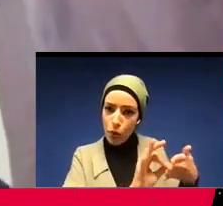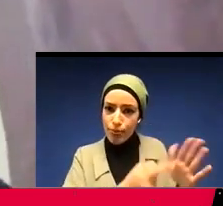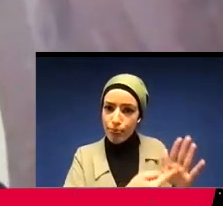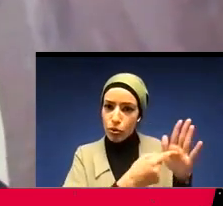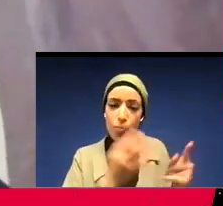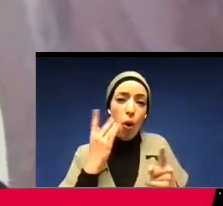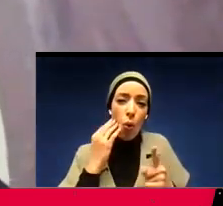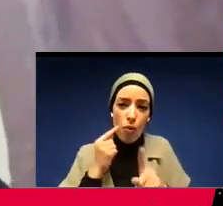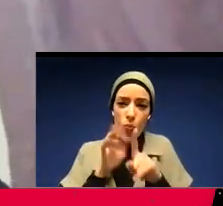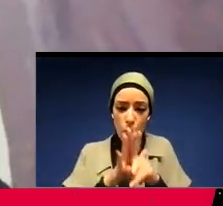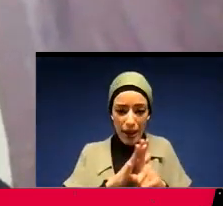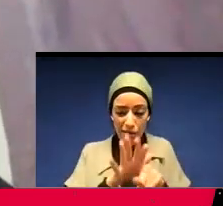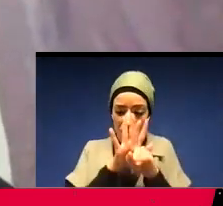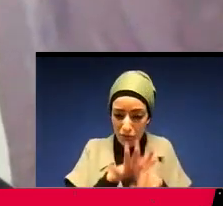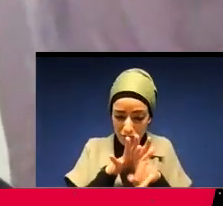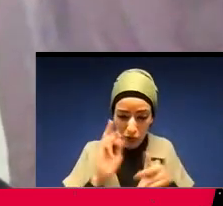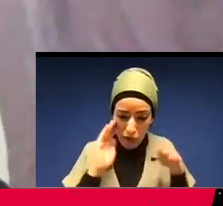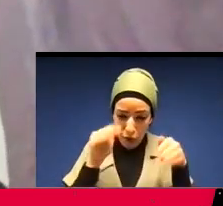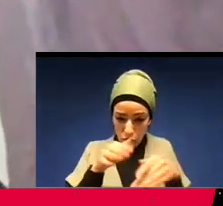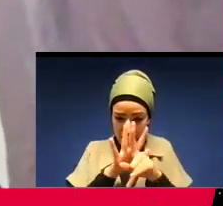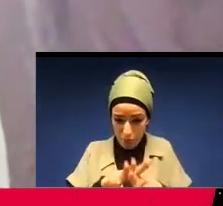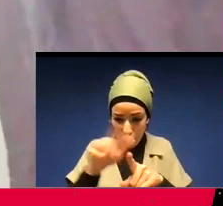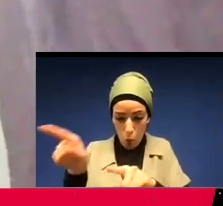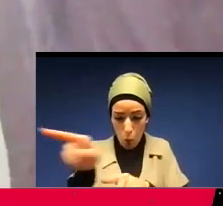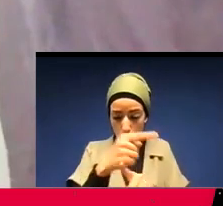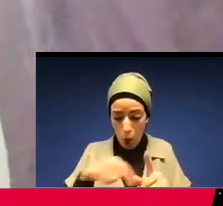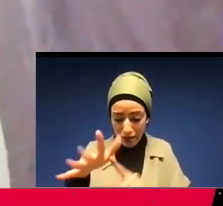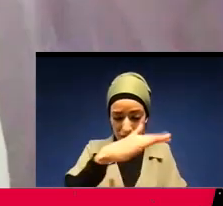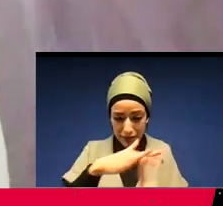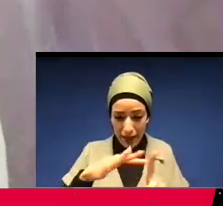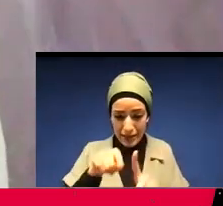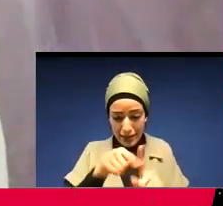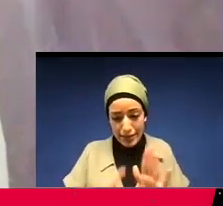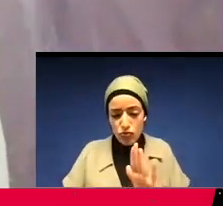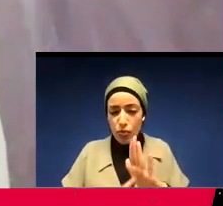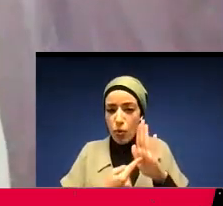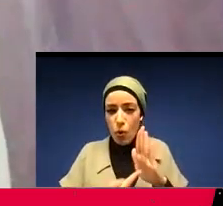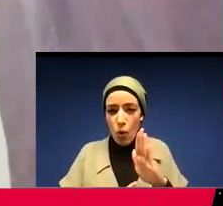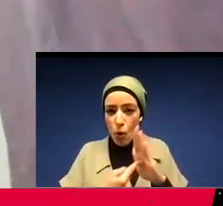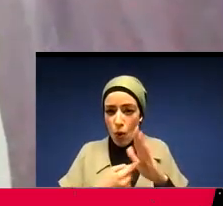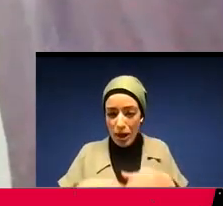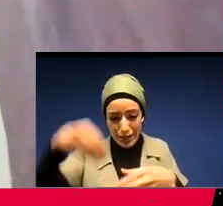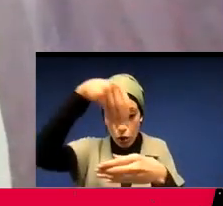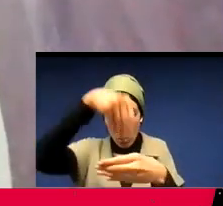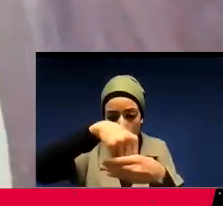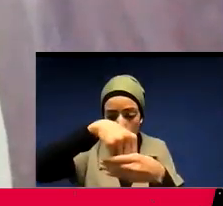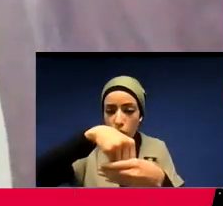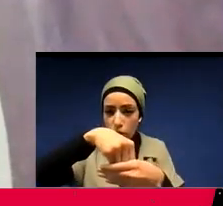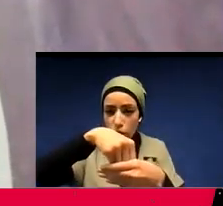most oppressed and marginalized in society, that we unlock the potential for all of us to get free, it's something that runs at the heart of